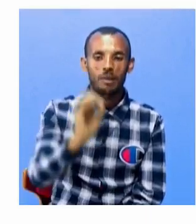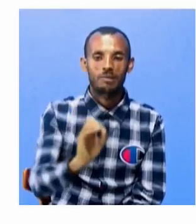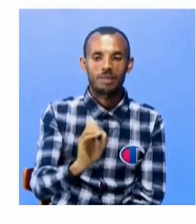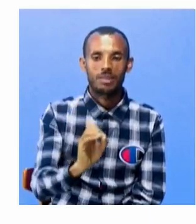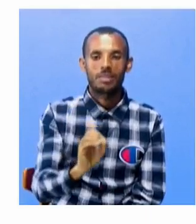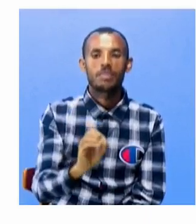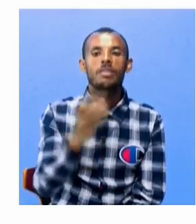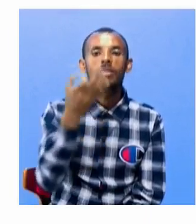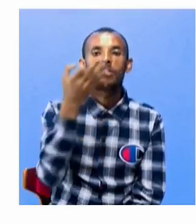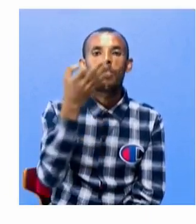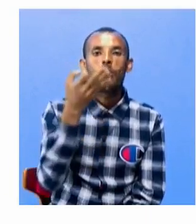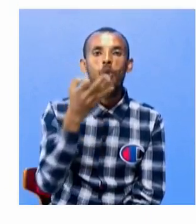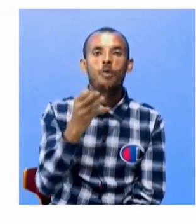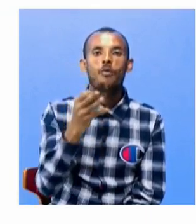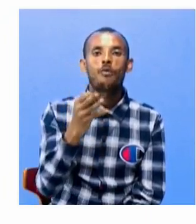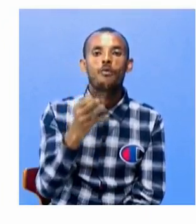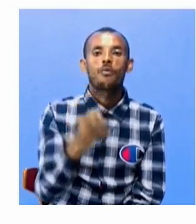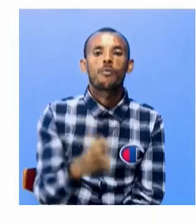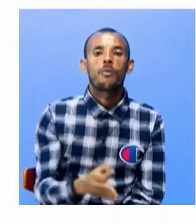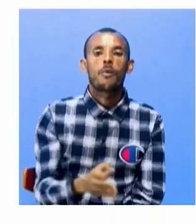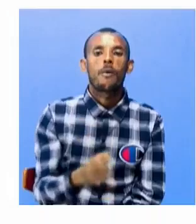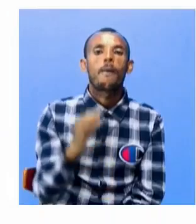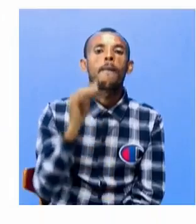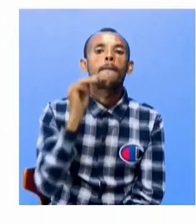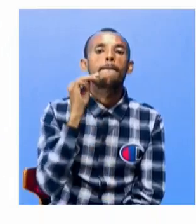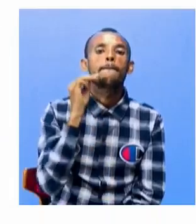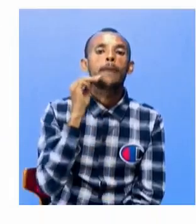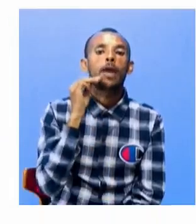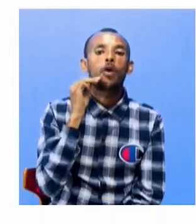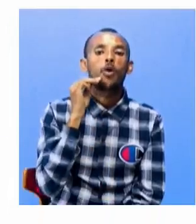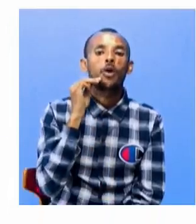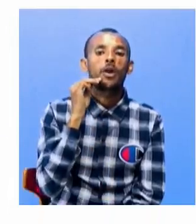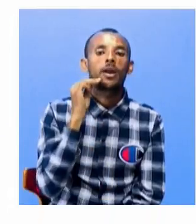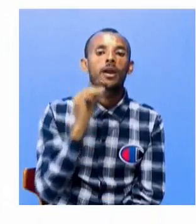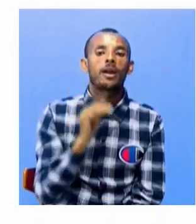of Meron's